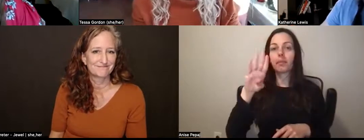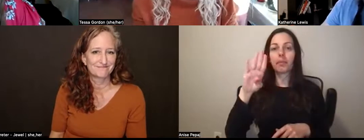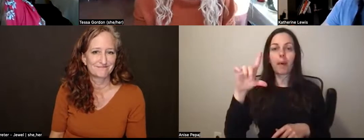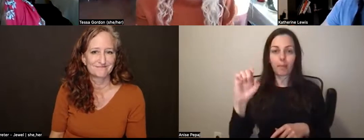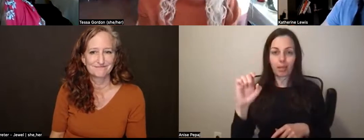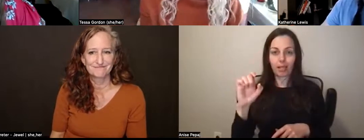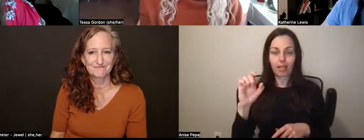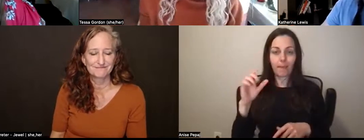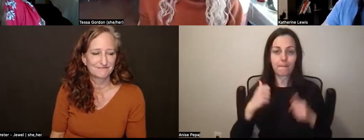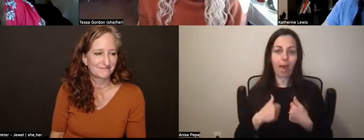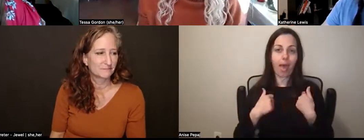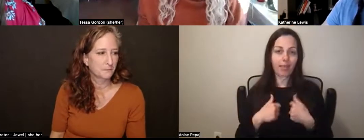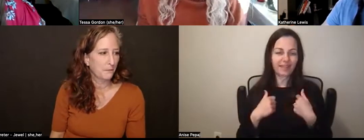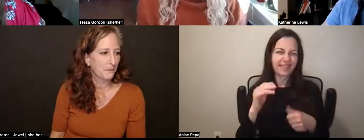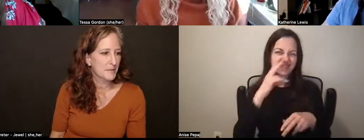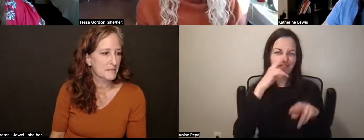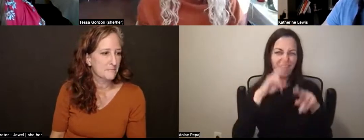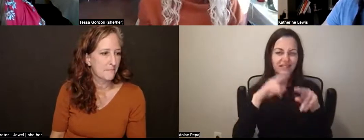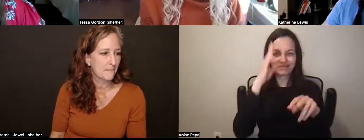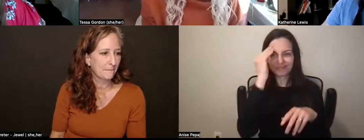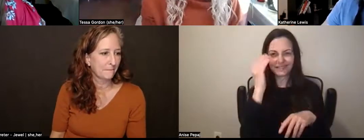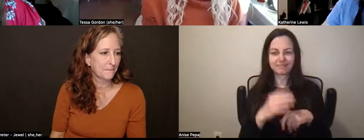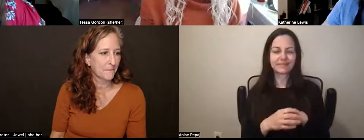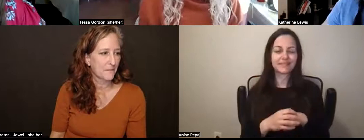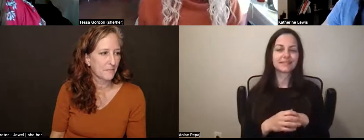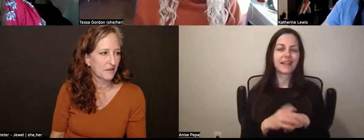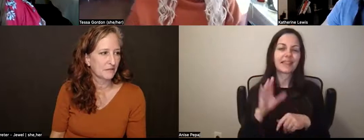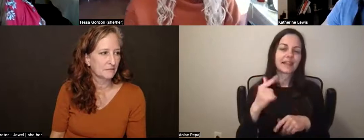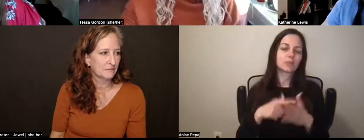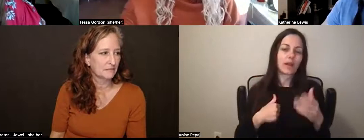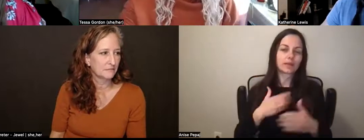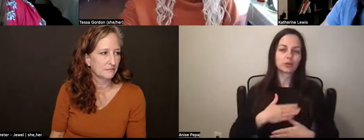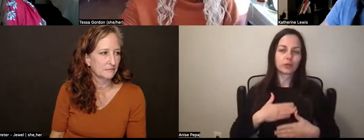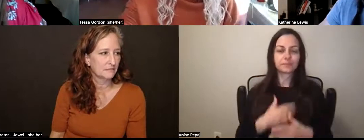of fun tips. There's many more, but those are the things I enjoy.